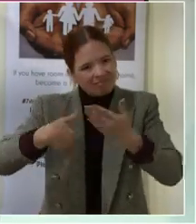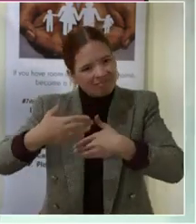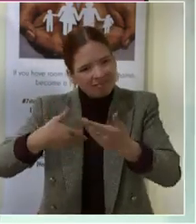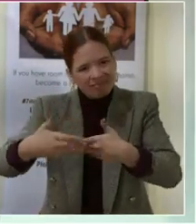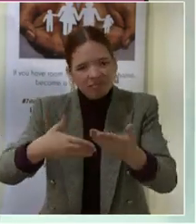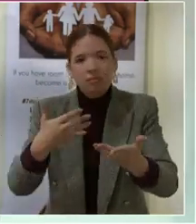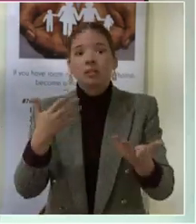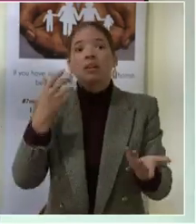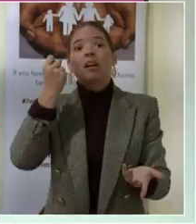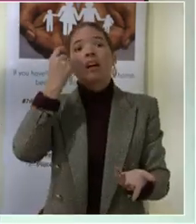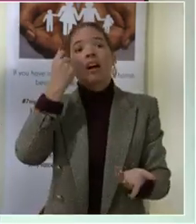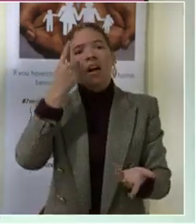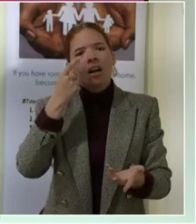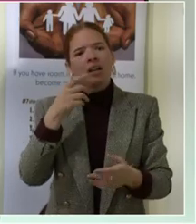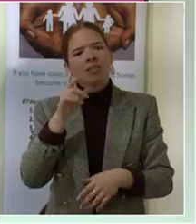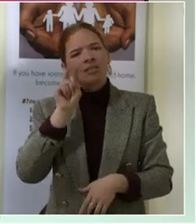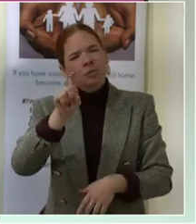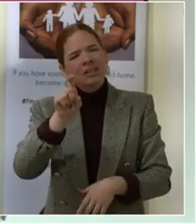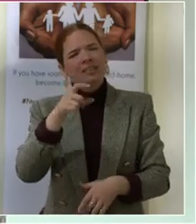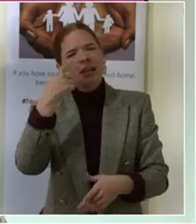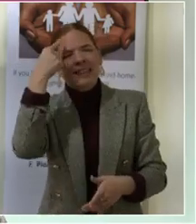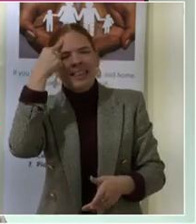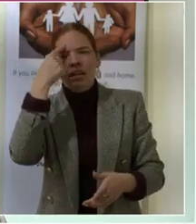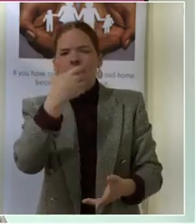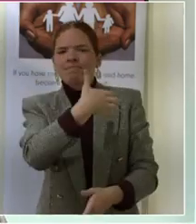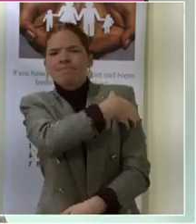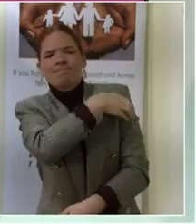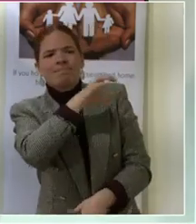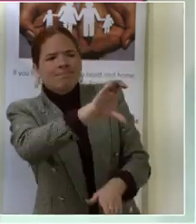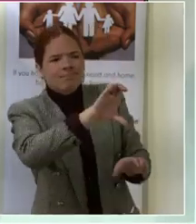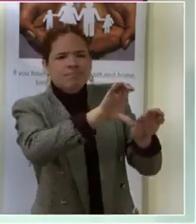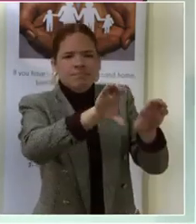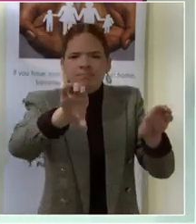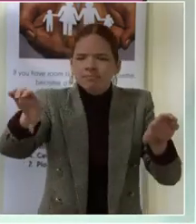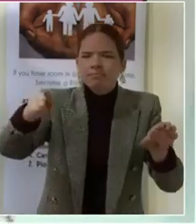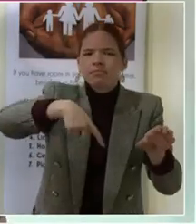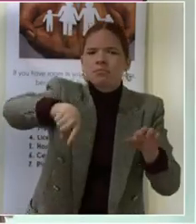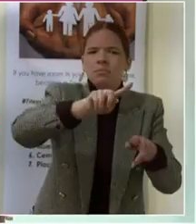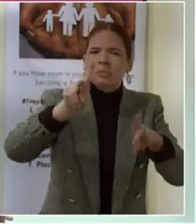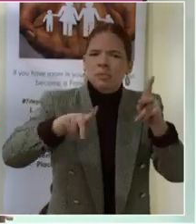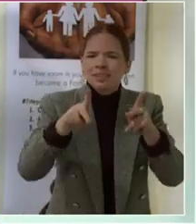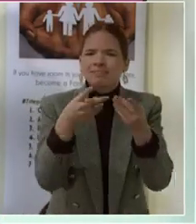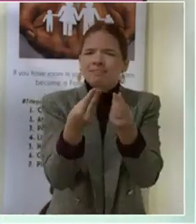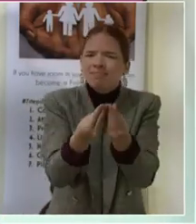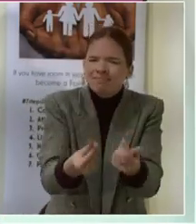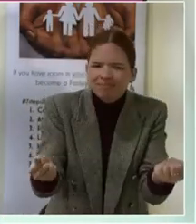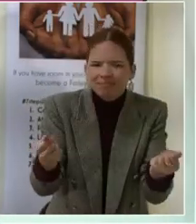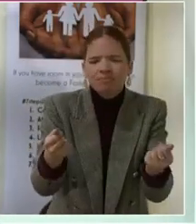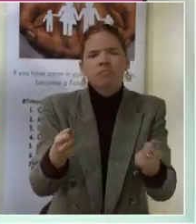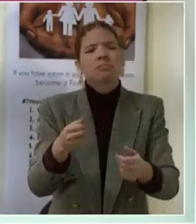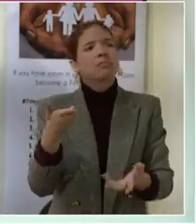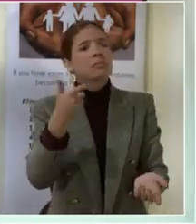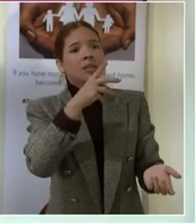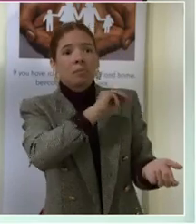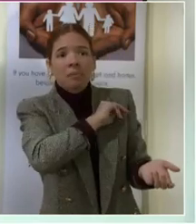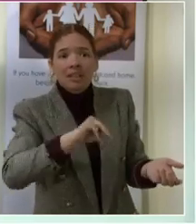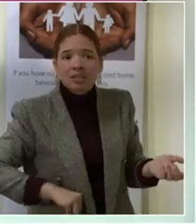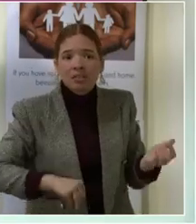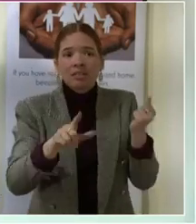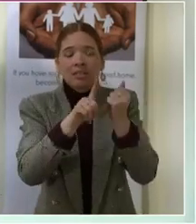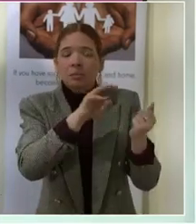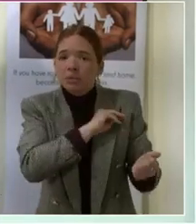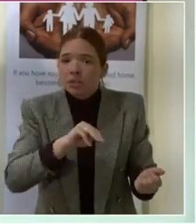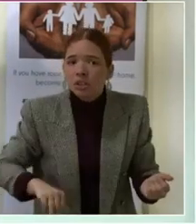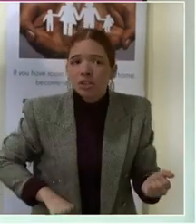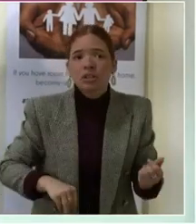people to be a part of the solution. So with that in mind, I went to the mayor and Deputy Mayor Paul Kine nearly a year ago, and I said, hey, I recognize we are